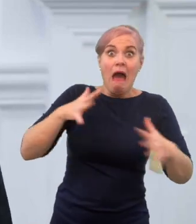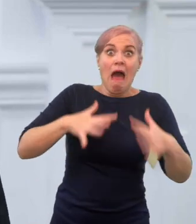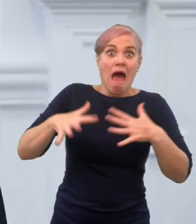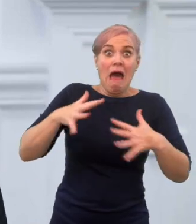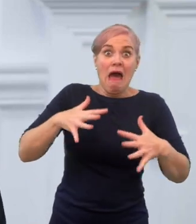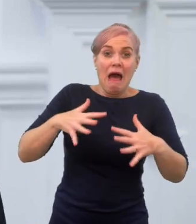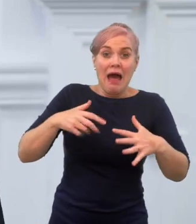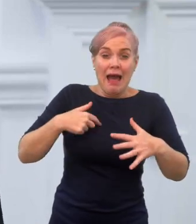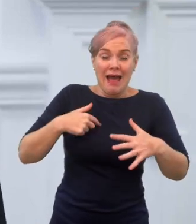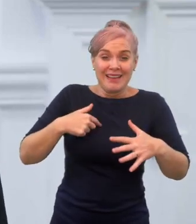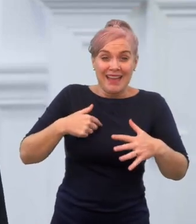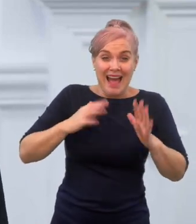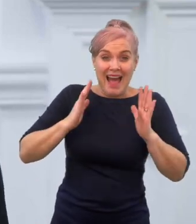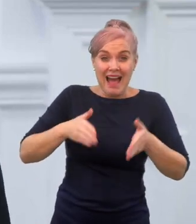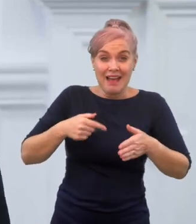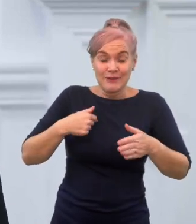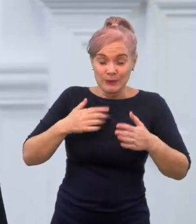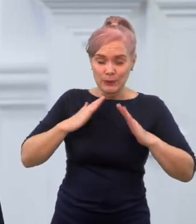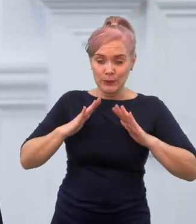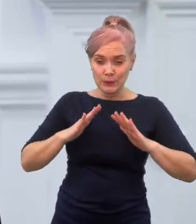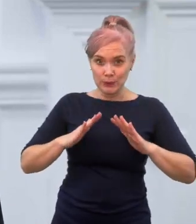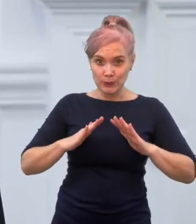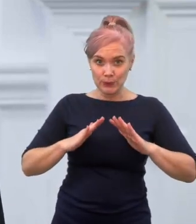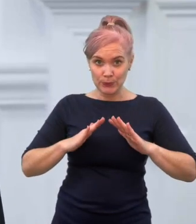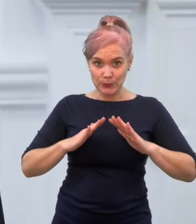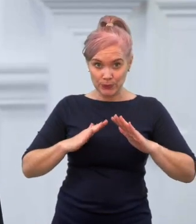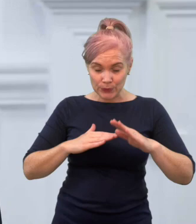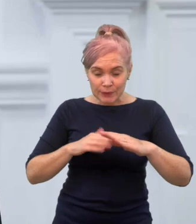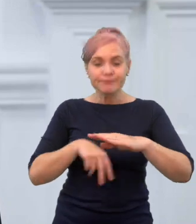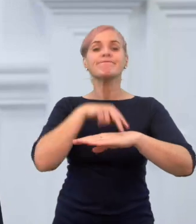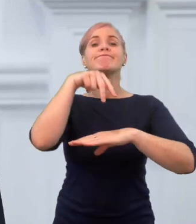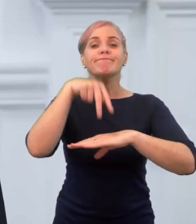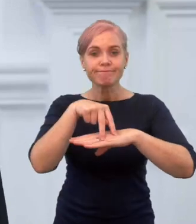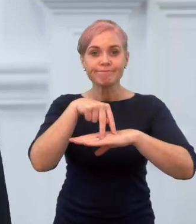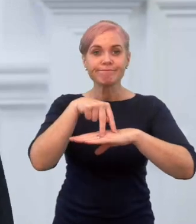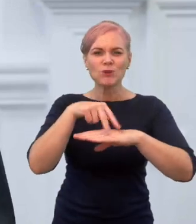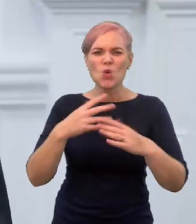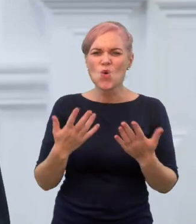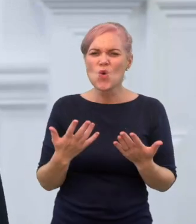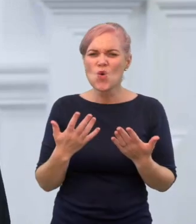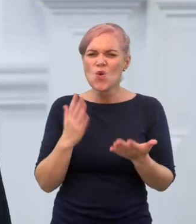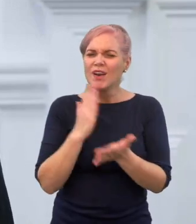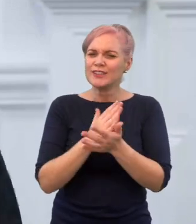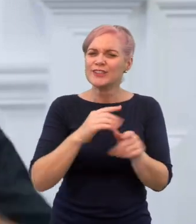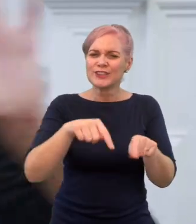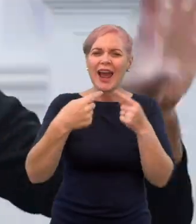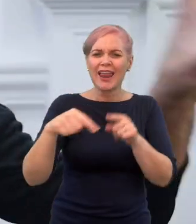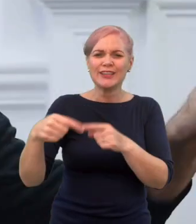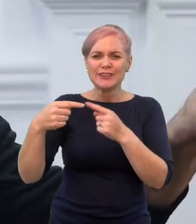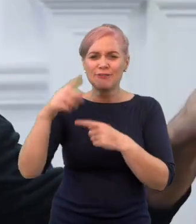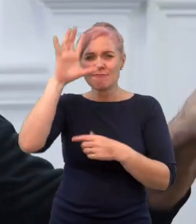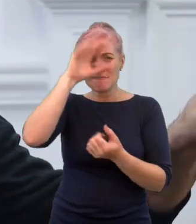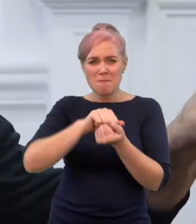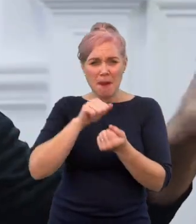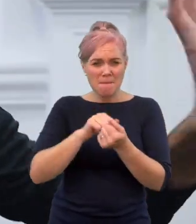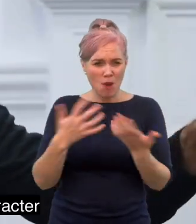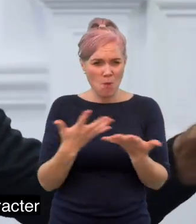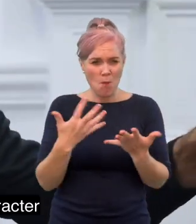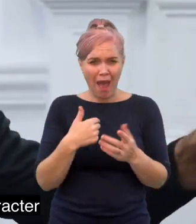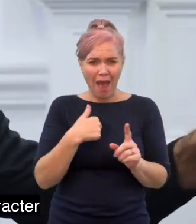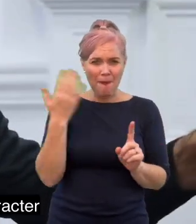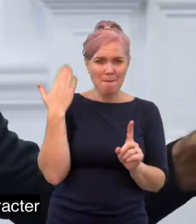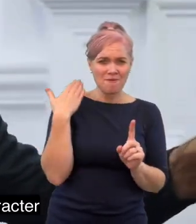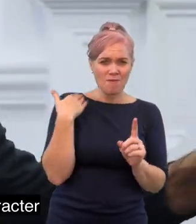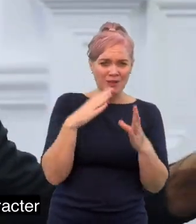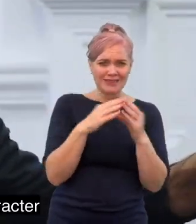go a little bit awry, it's panic mode, but then you just compose yourself just before you step on stage. But those are the challenges, yeah, remembering where you are,